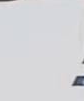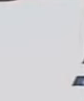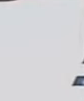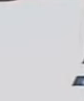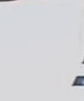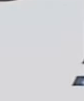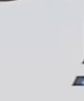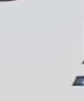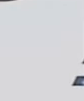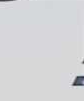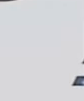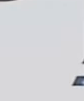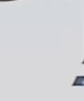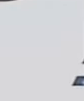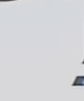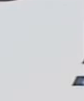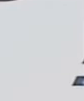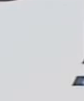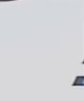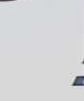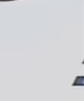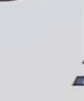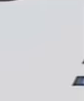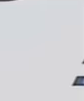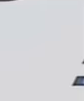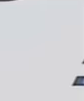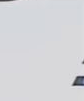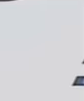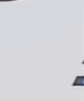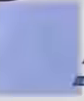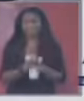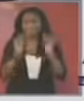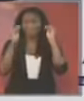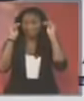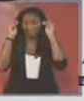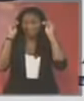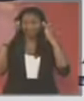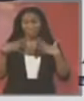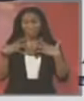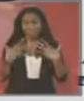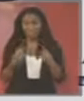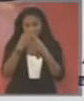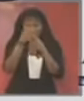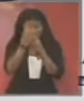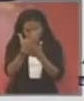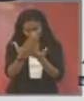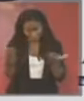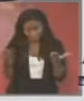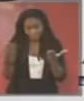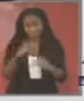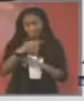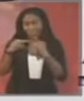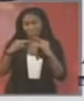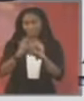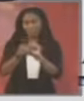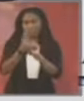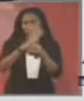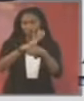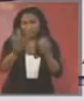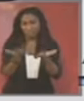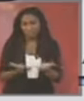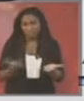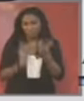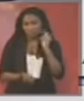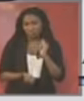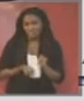This is TTT Live. I'm DK Rostar. The Ministry of Health is giving an update on the status of COVID-19 in Trinidad and